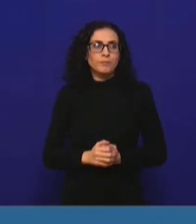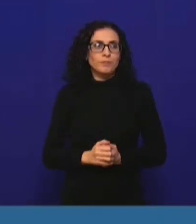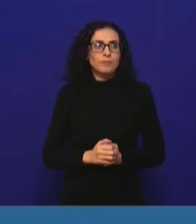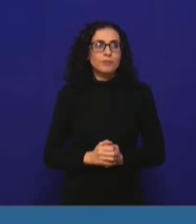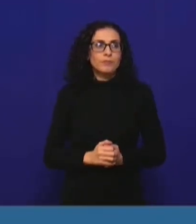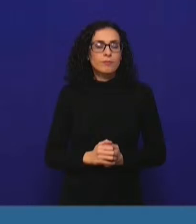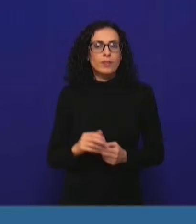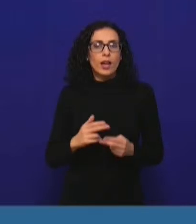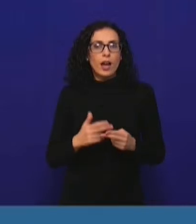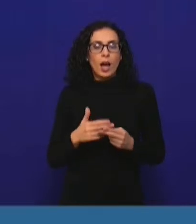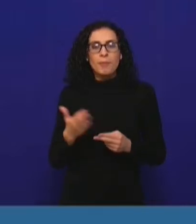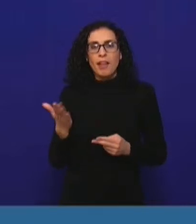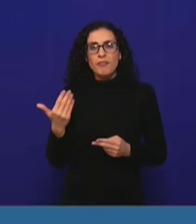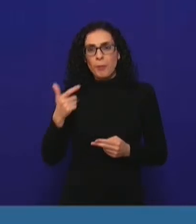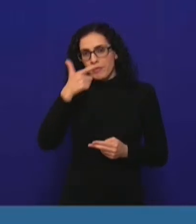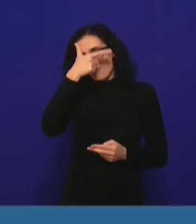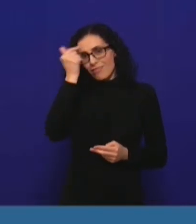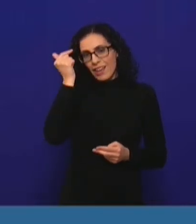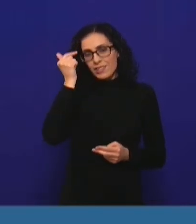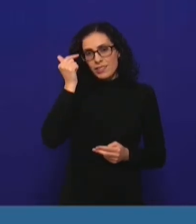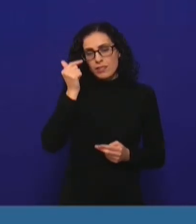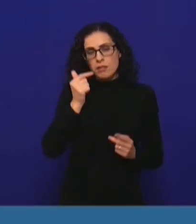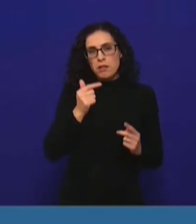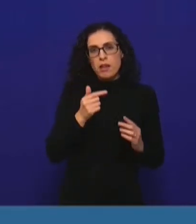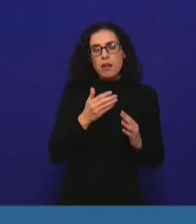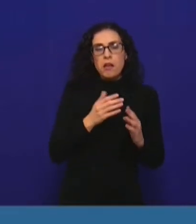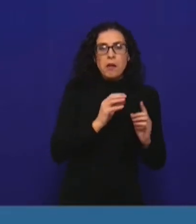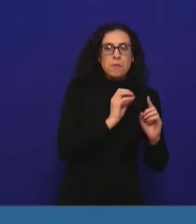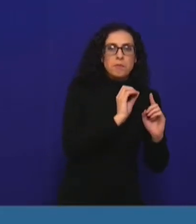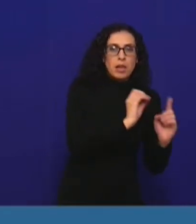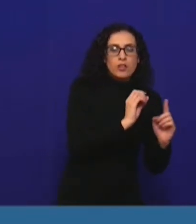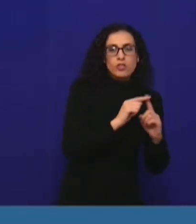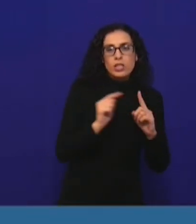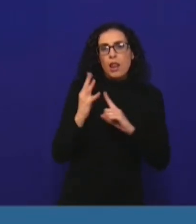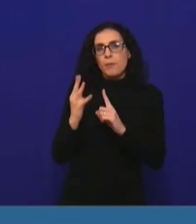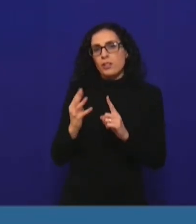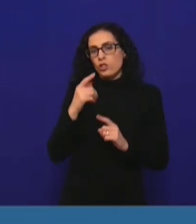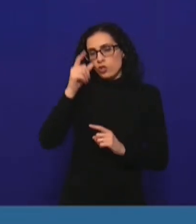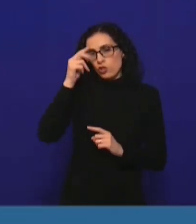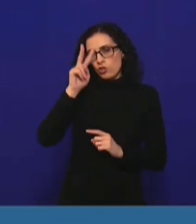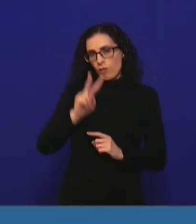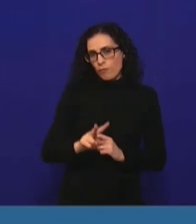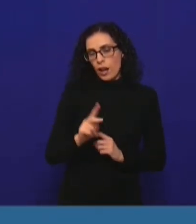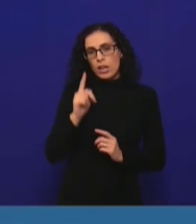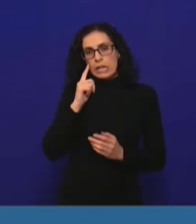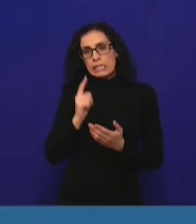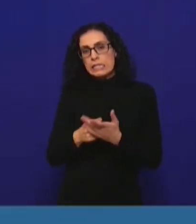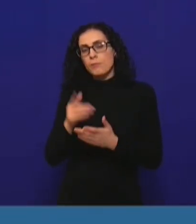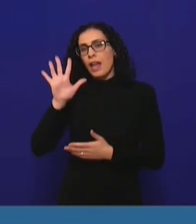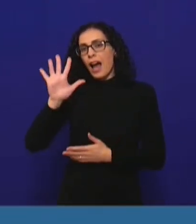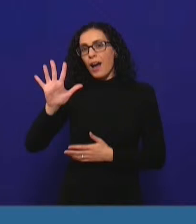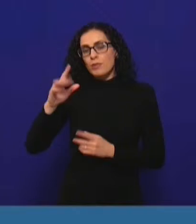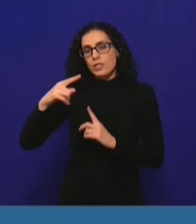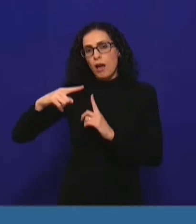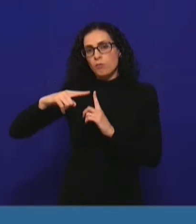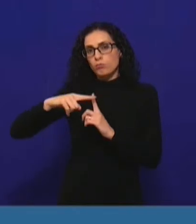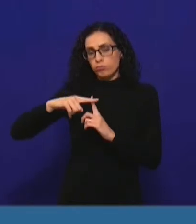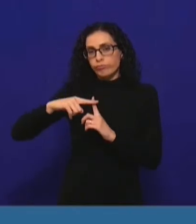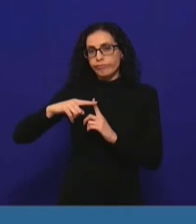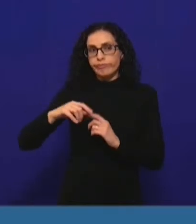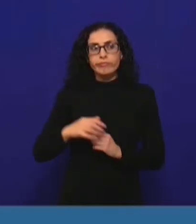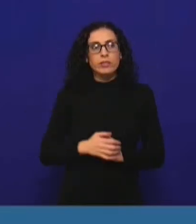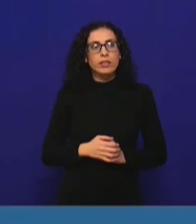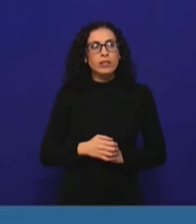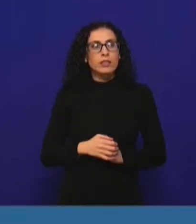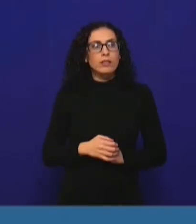għamilna rapid tests mill-4 sal-10 ta' frar 832 u minn dawn ħarġu 5 li kienu regattivi